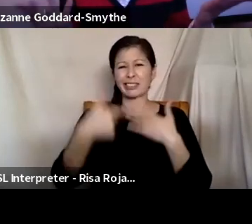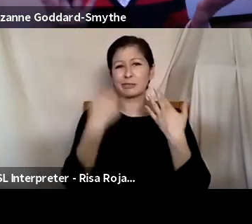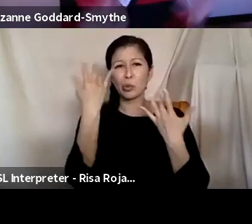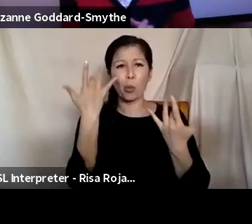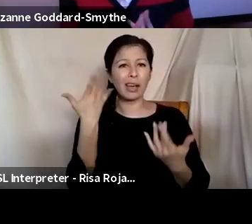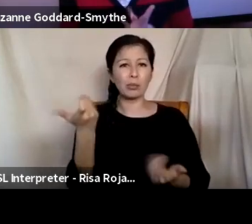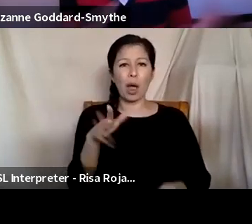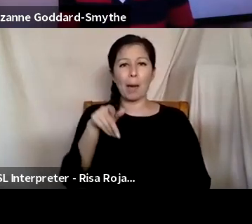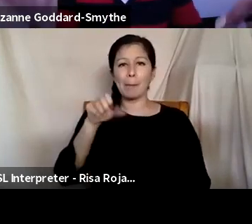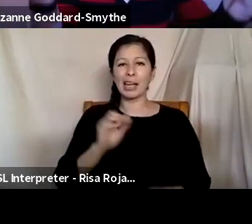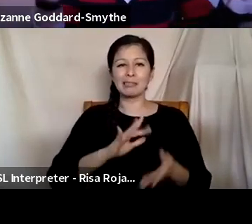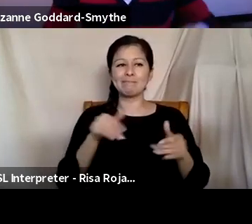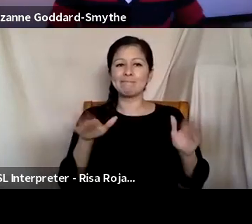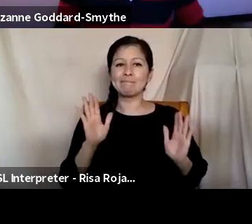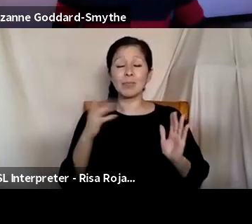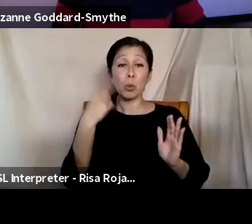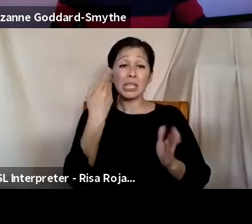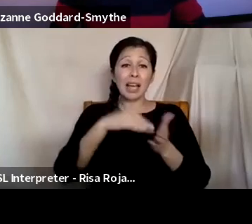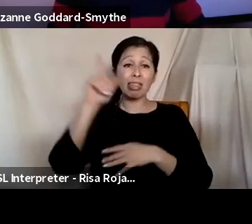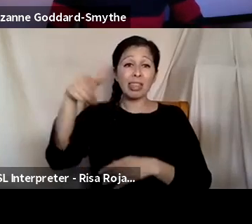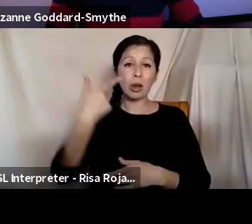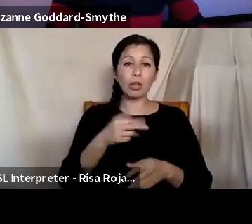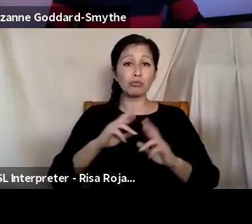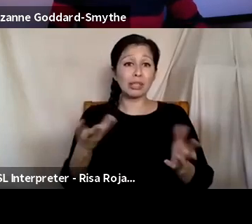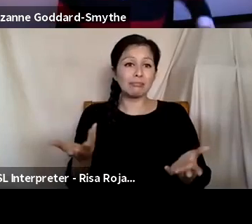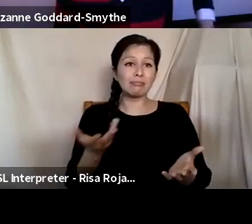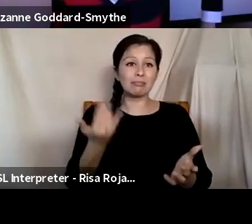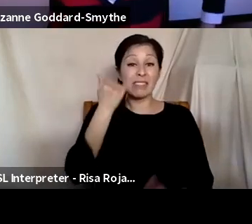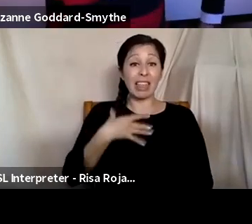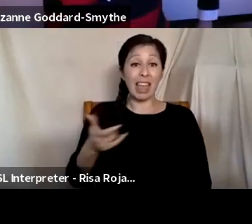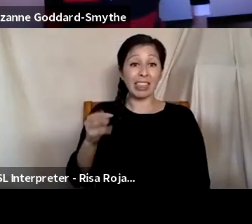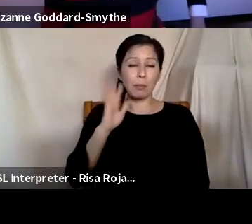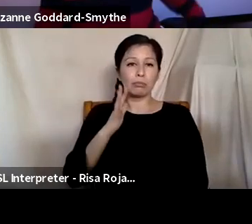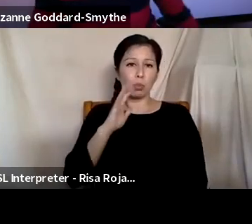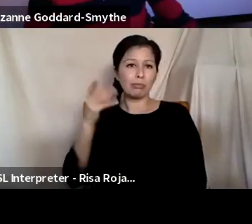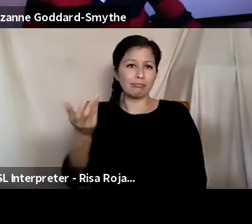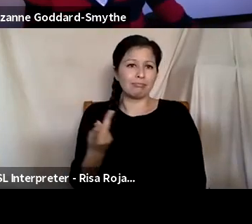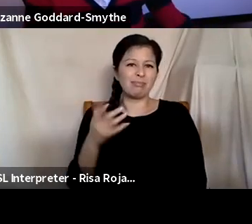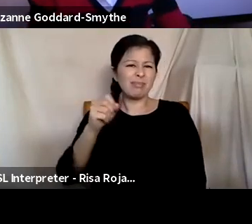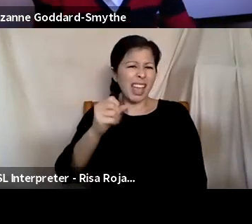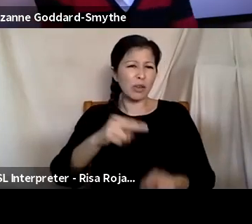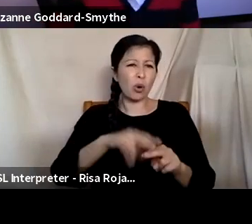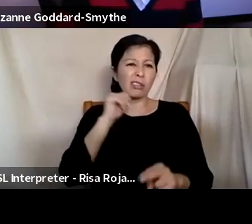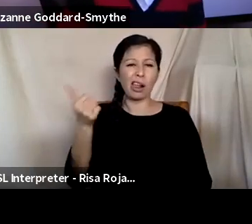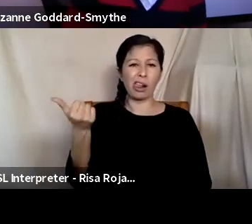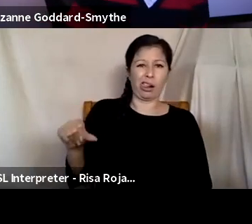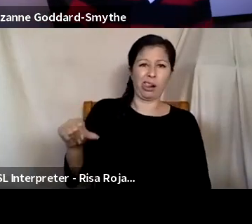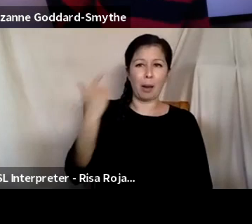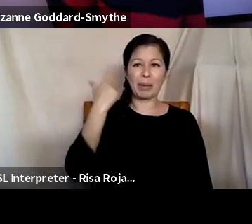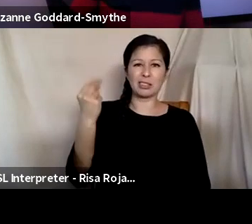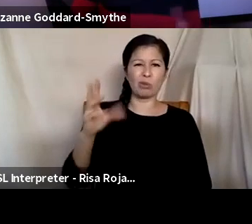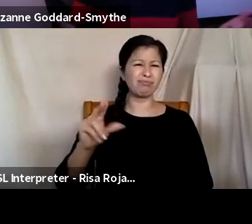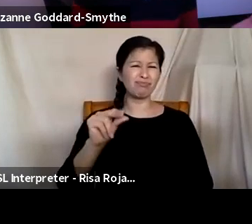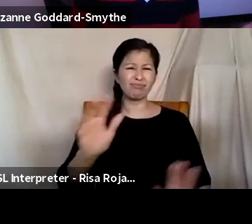And, you will see them again when they're available. If you like them, you like them. Yeah. It's not like you're not going to turn on them in any way.